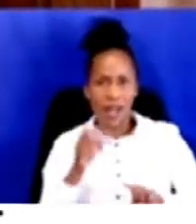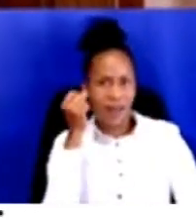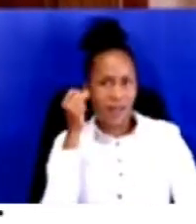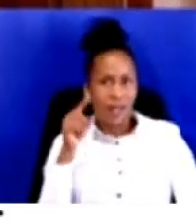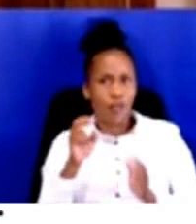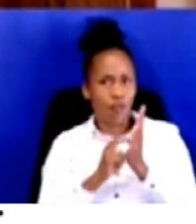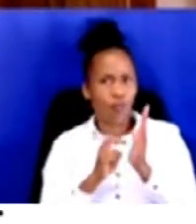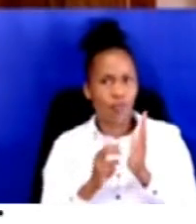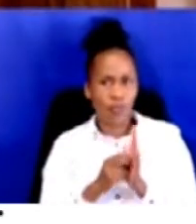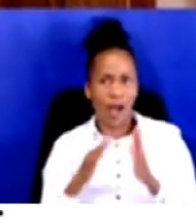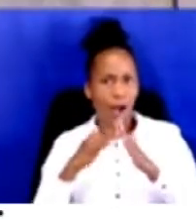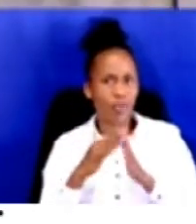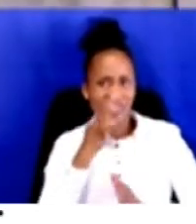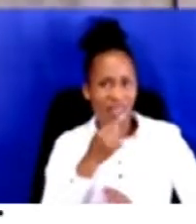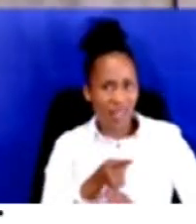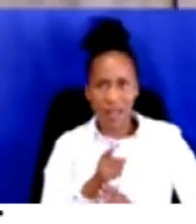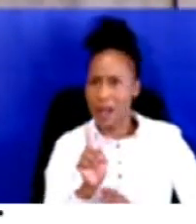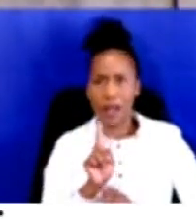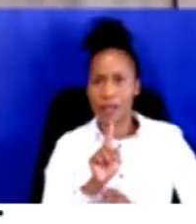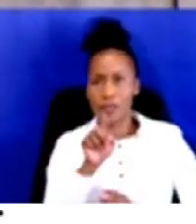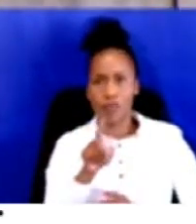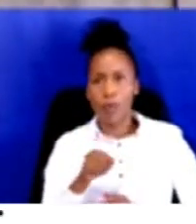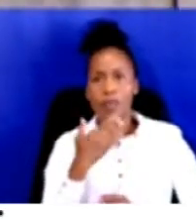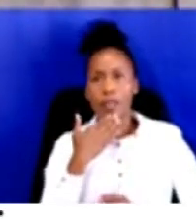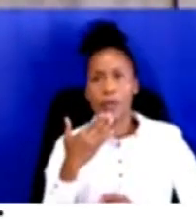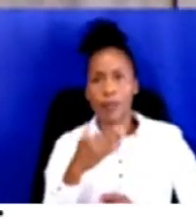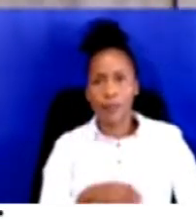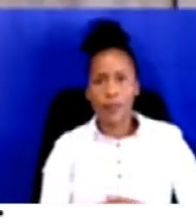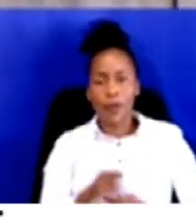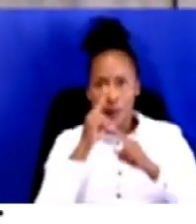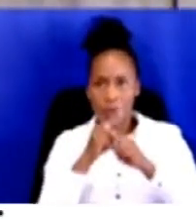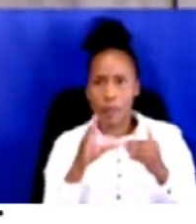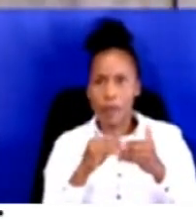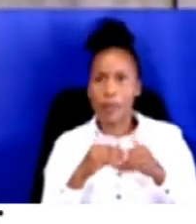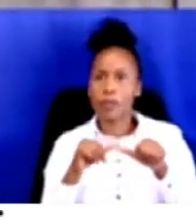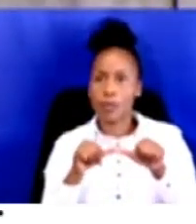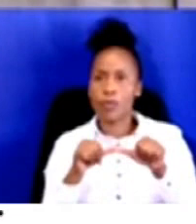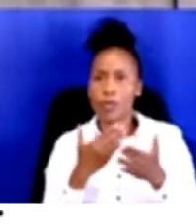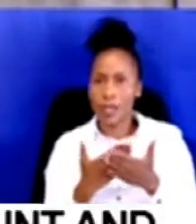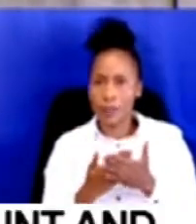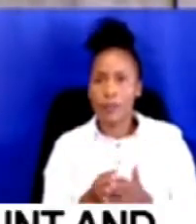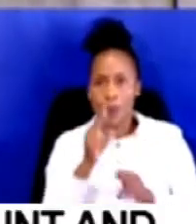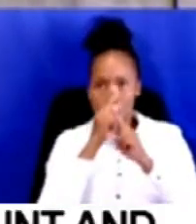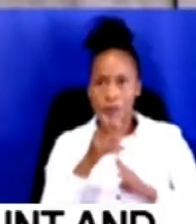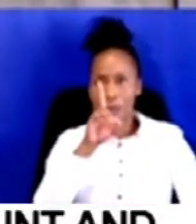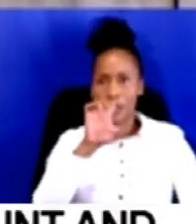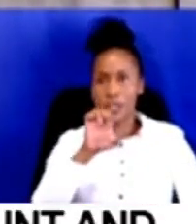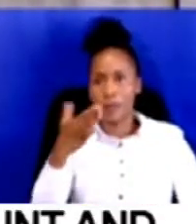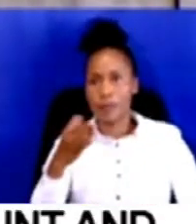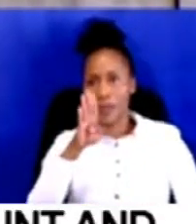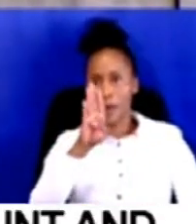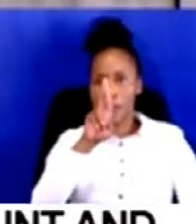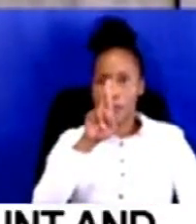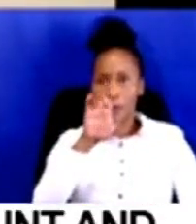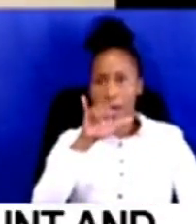House. Thanks. Honorable members, may we continue? Honorable De Bruin, you